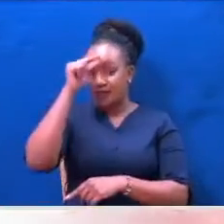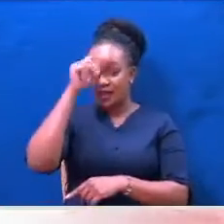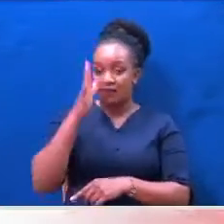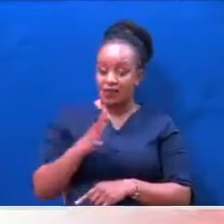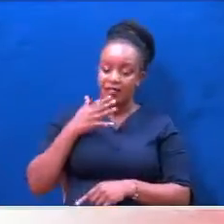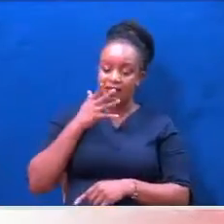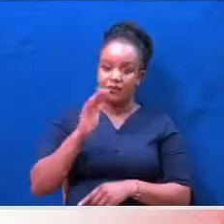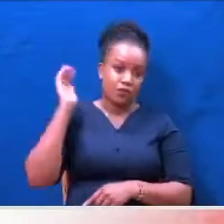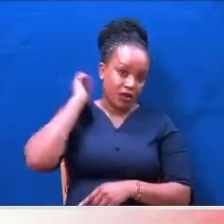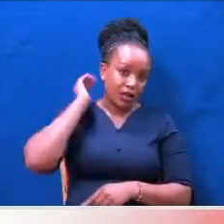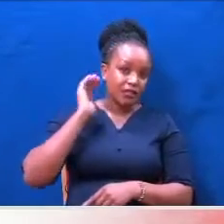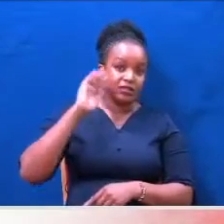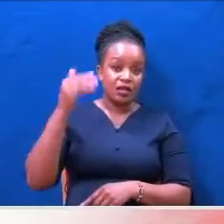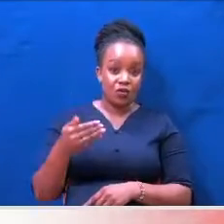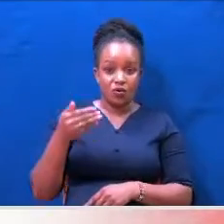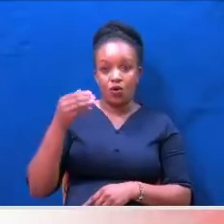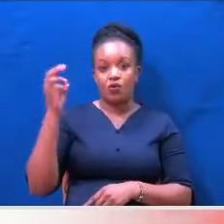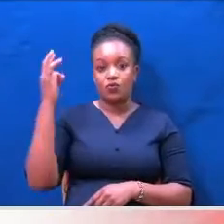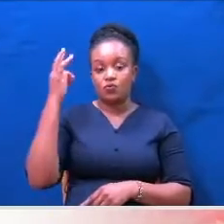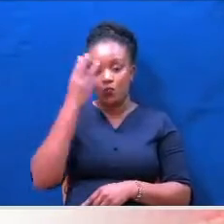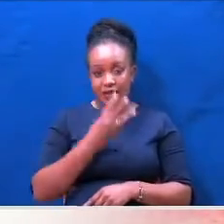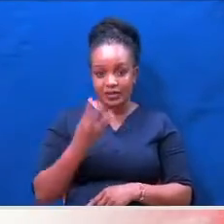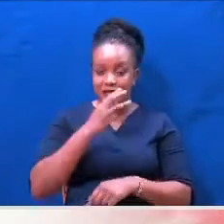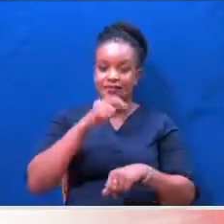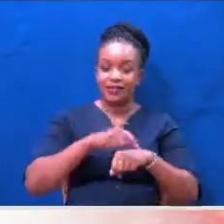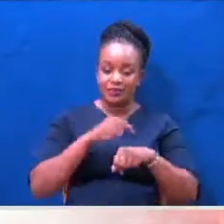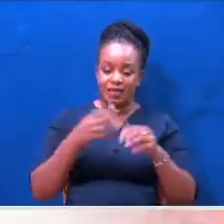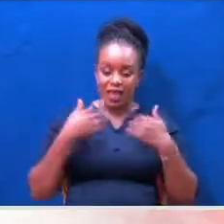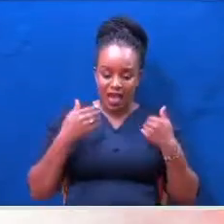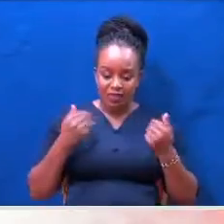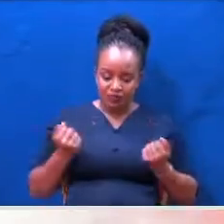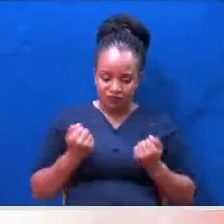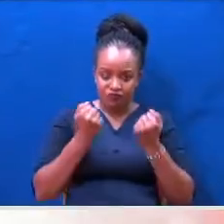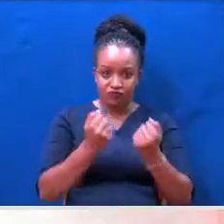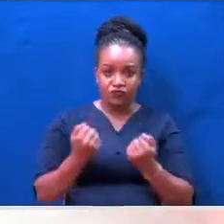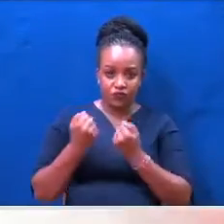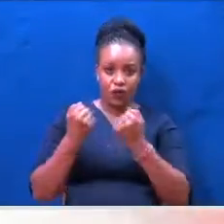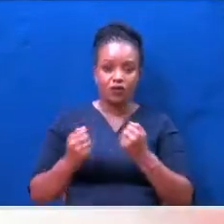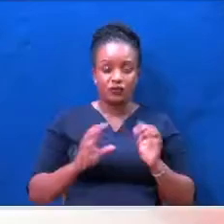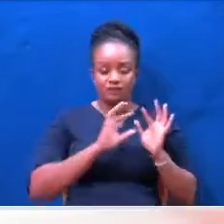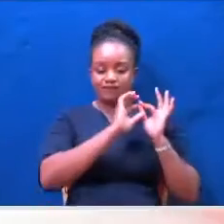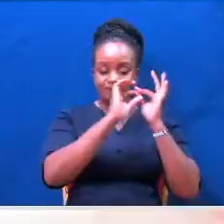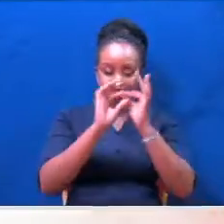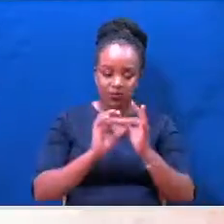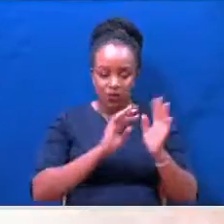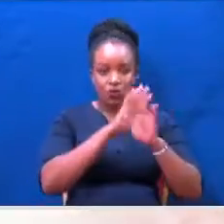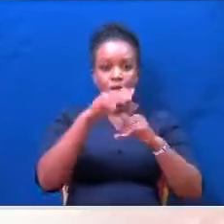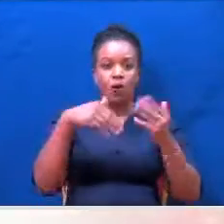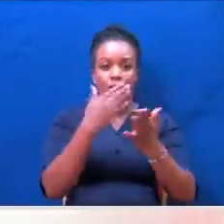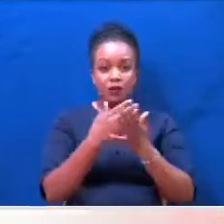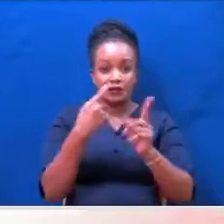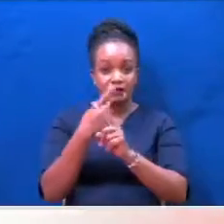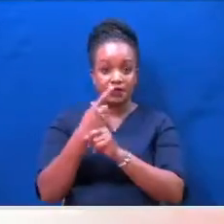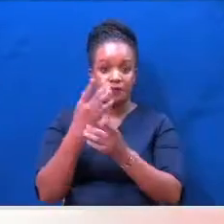town on Wednesday as he flagged a caravan purported to popularize his Usawa Kwa Wote party in various parts of the